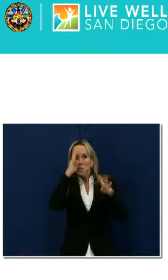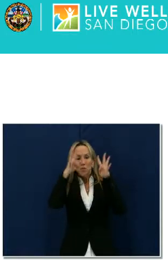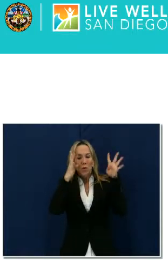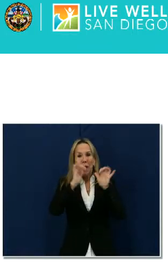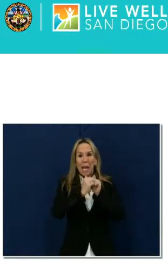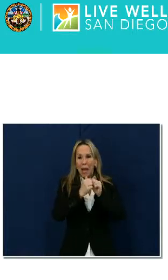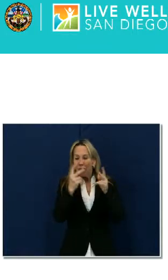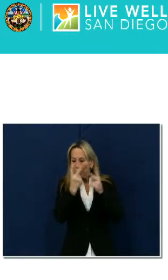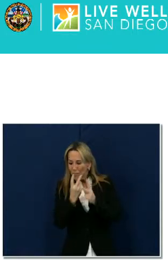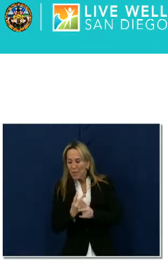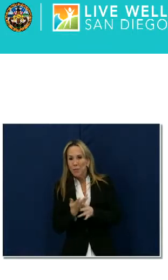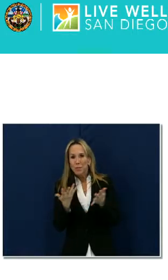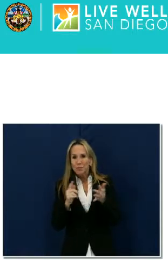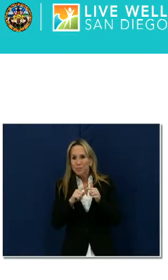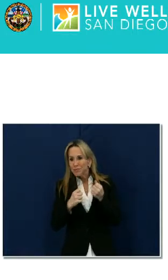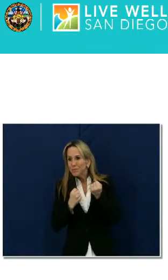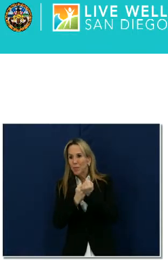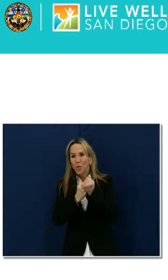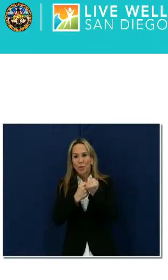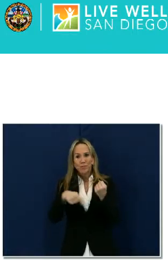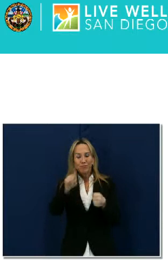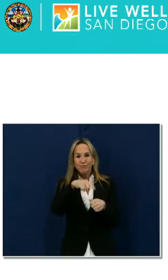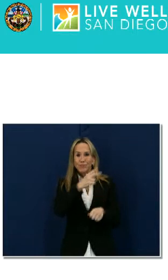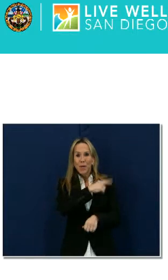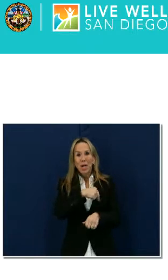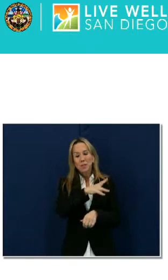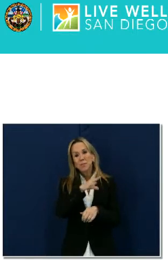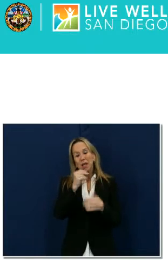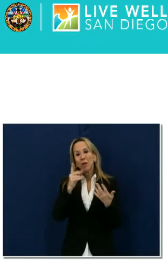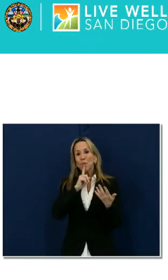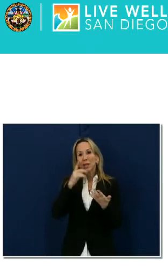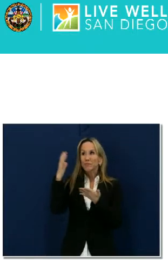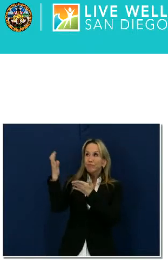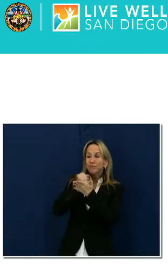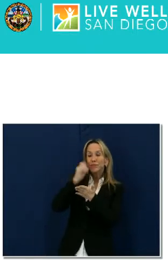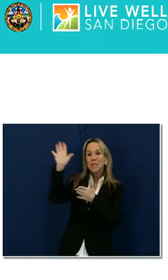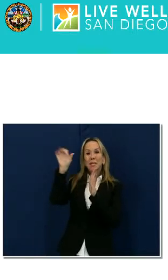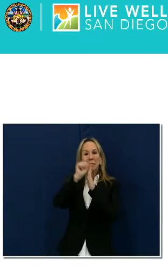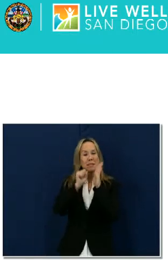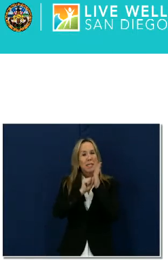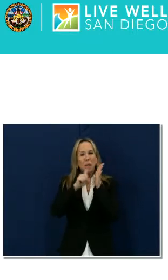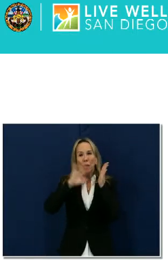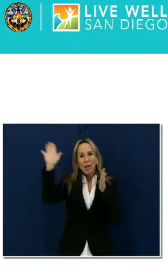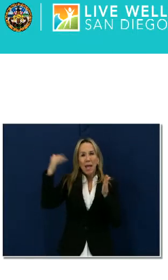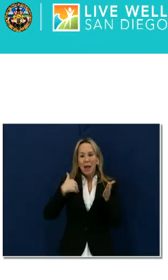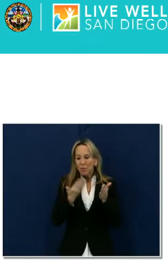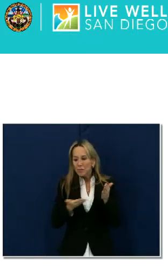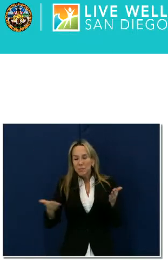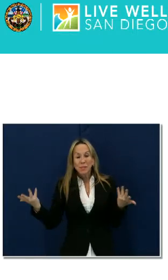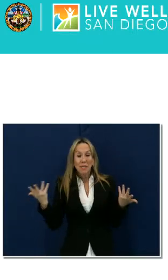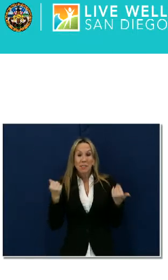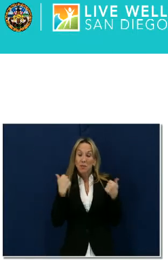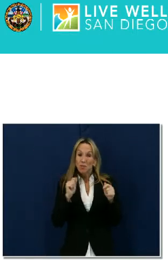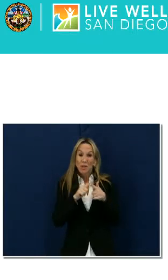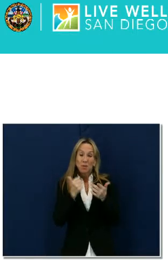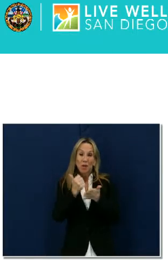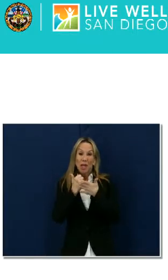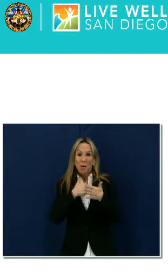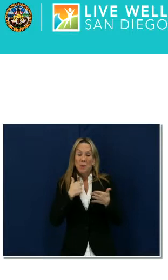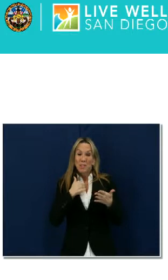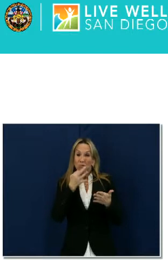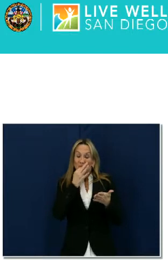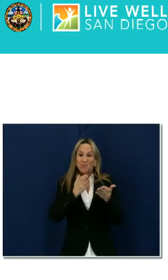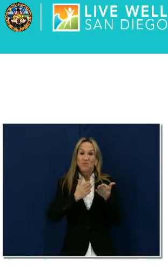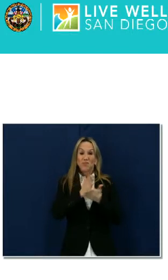as possible in supporting our hospitals and utilizing state resources and trying to bring on other things that might help get us through this difficult